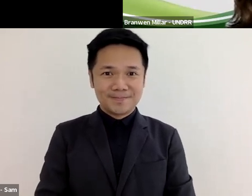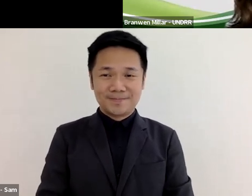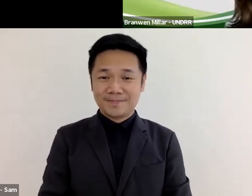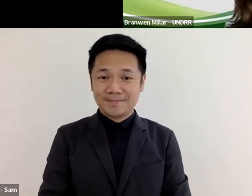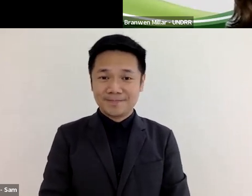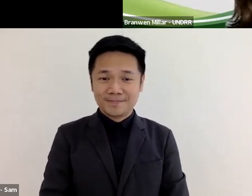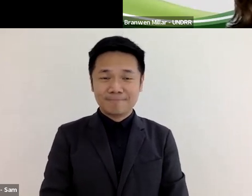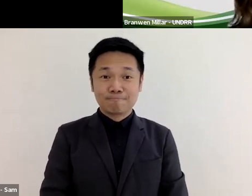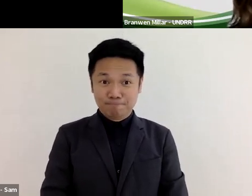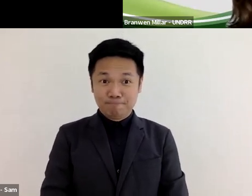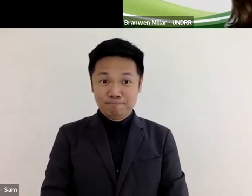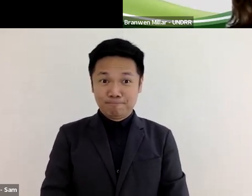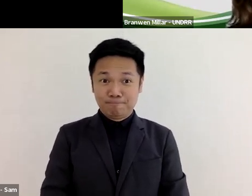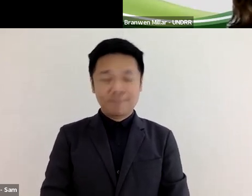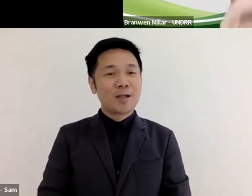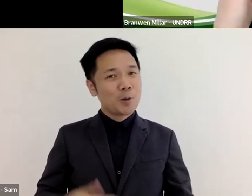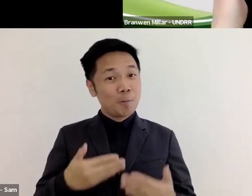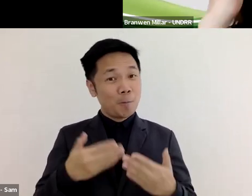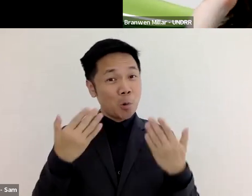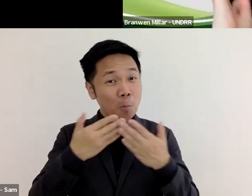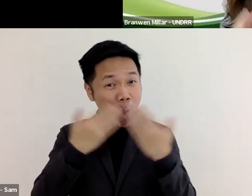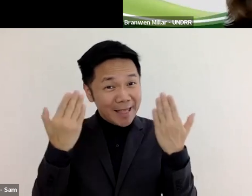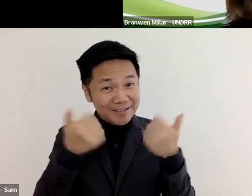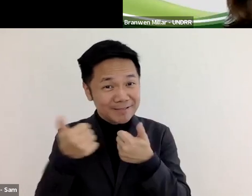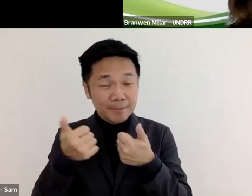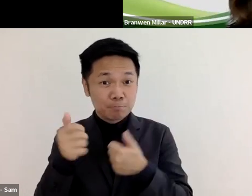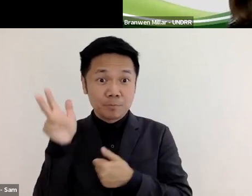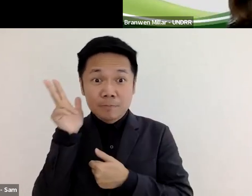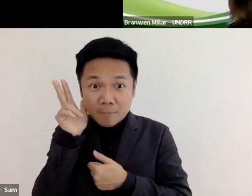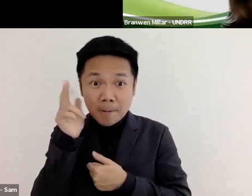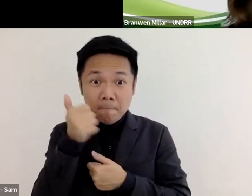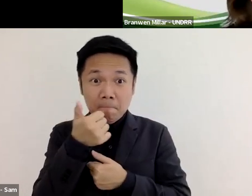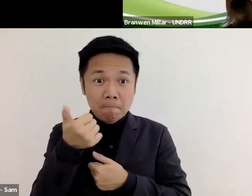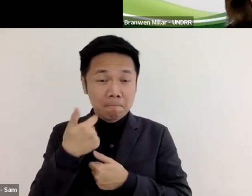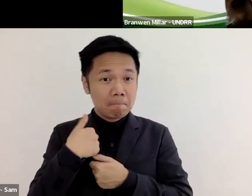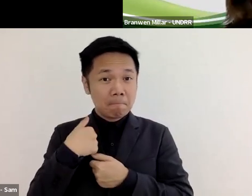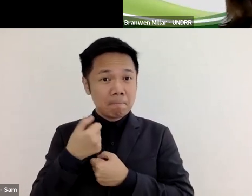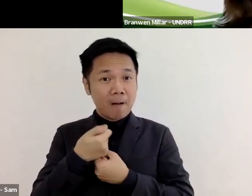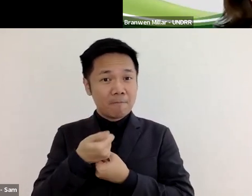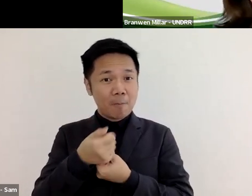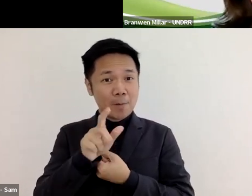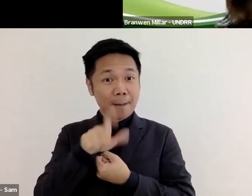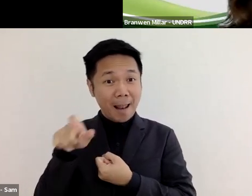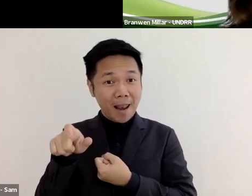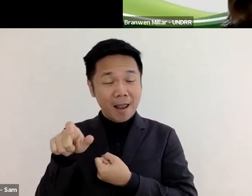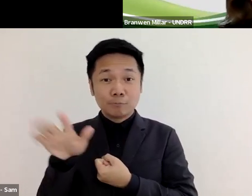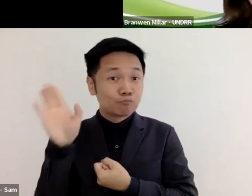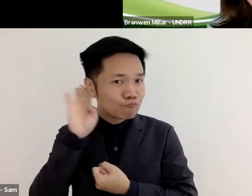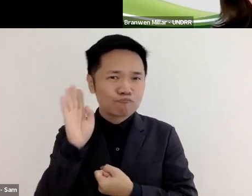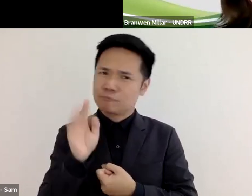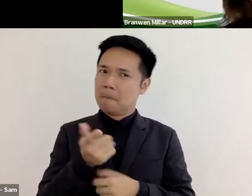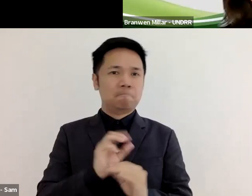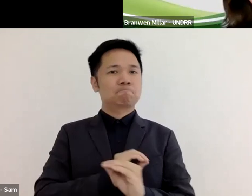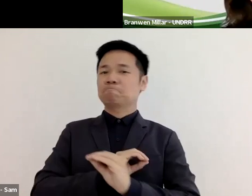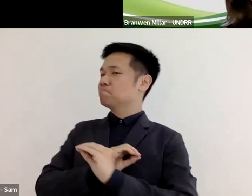A very good morning from Nepal. Can you hear me? Am Yes, I audible enough? very clear. Please